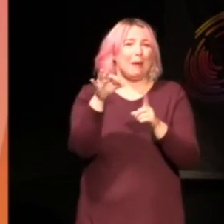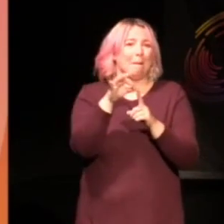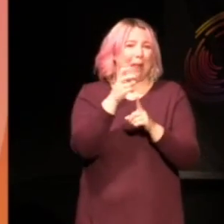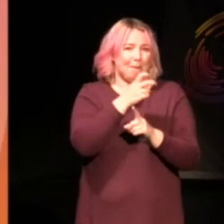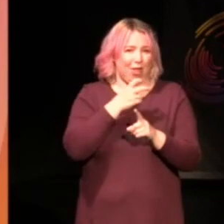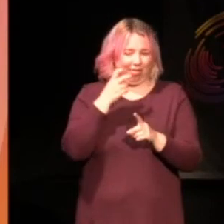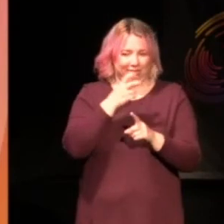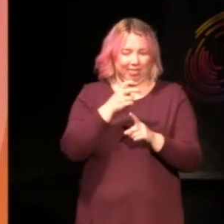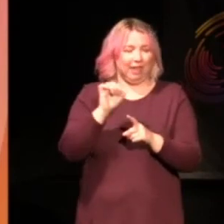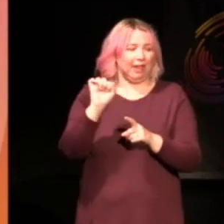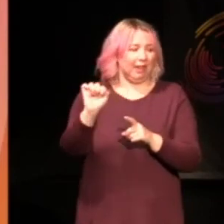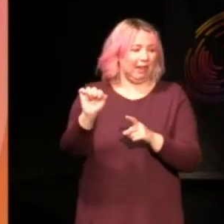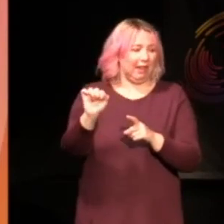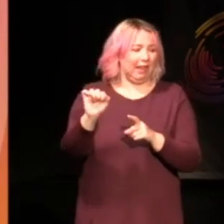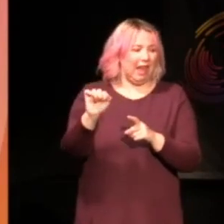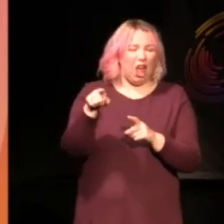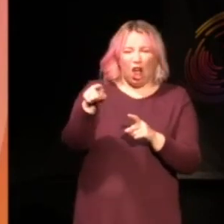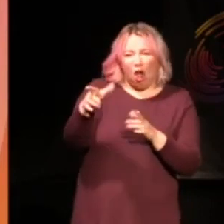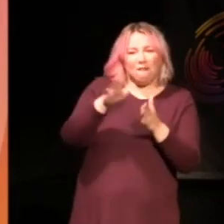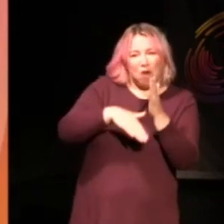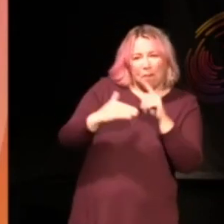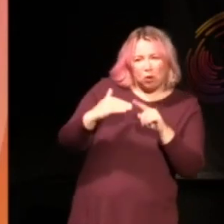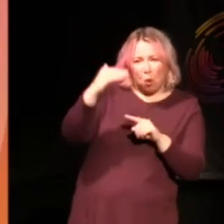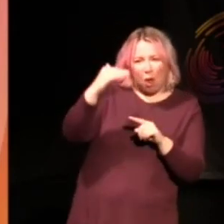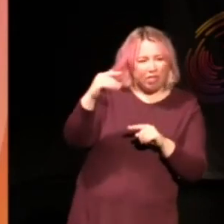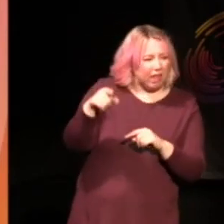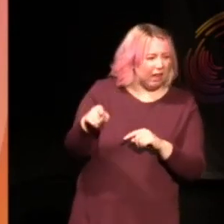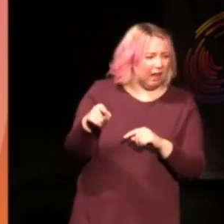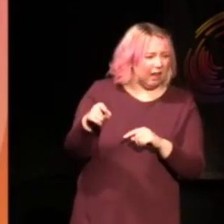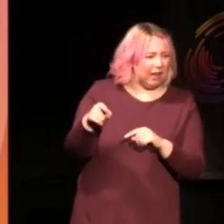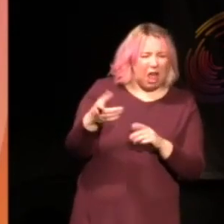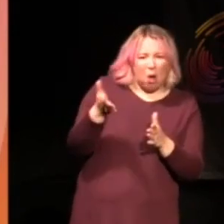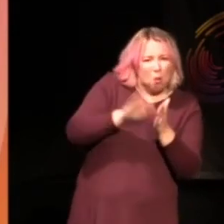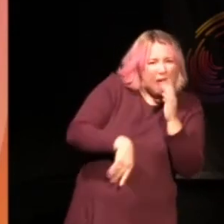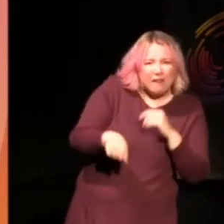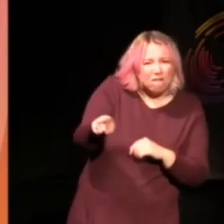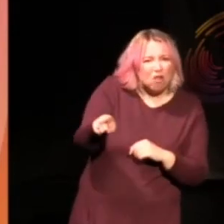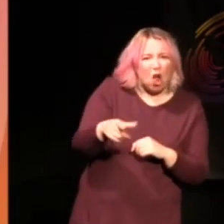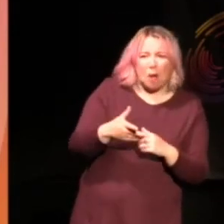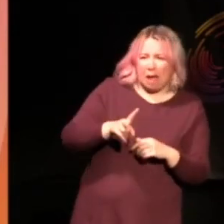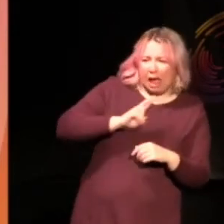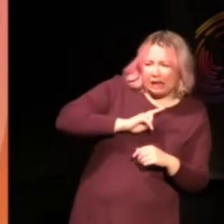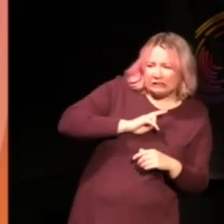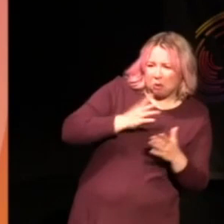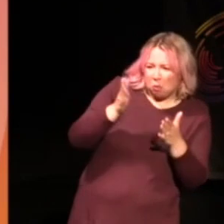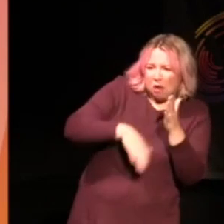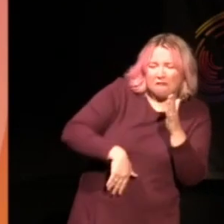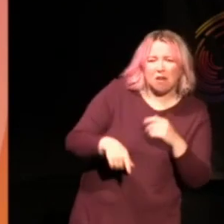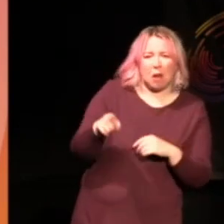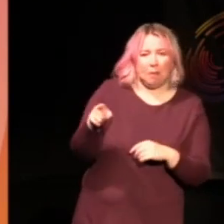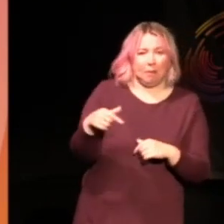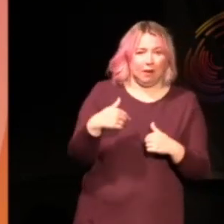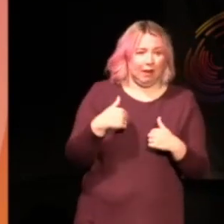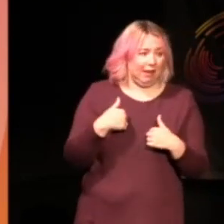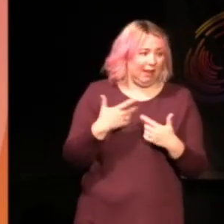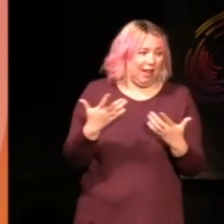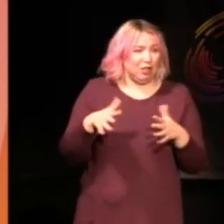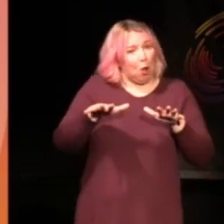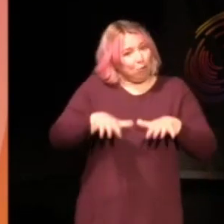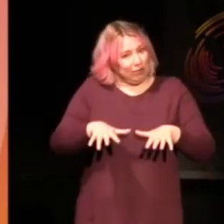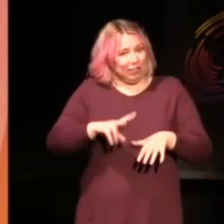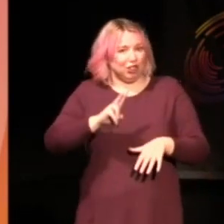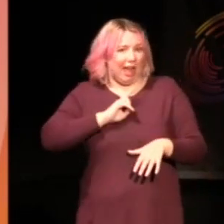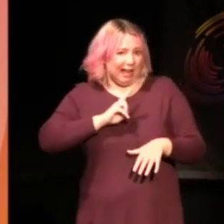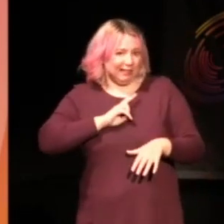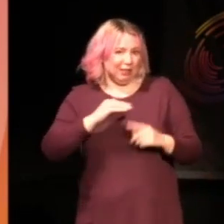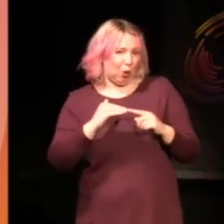everybody started to call her Northern. So, and she said, everybody's asking, where are you from your accent? And of course, she's got a British accent, Northern